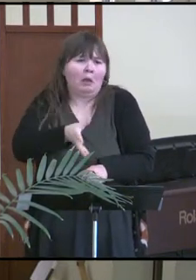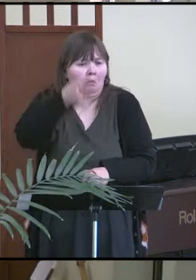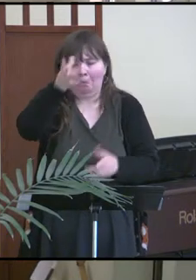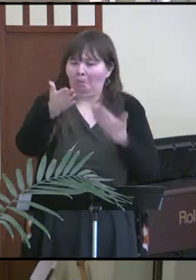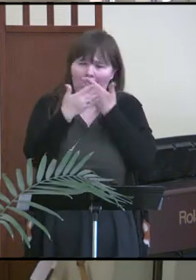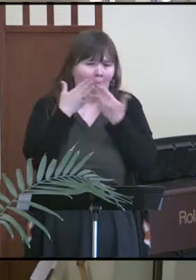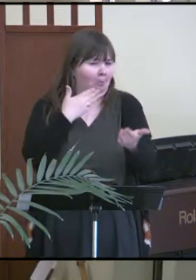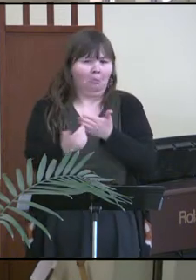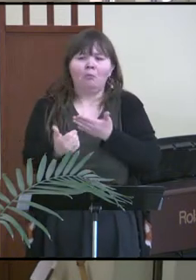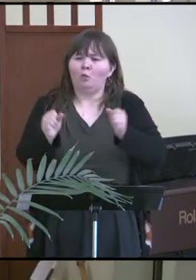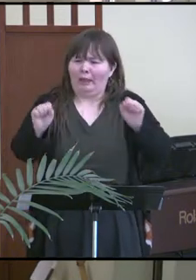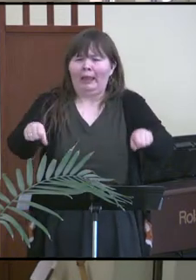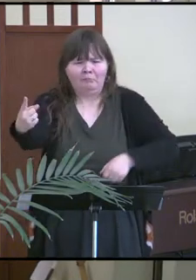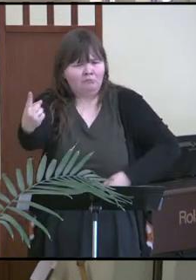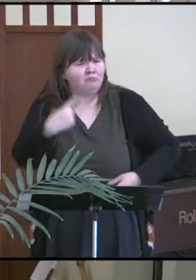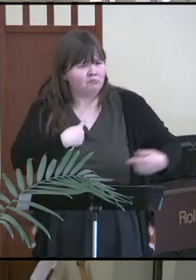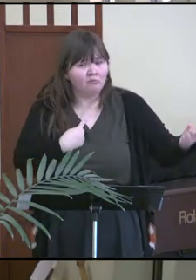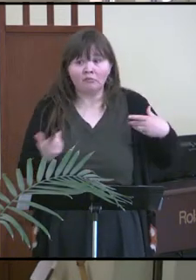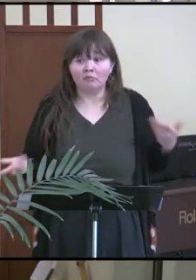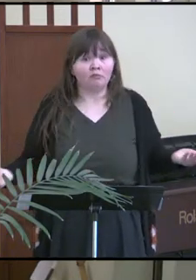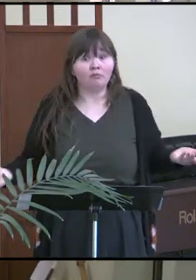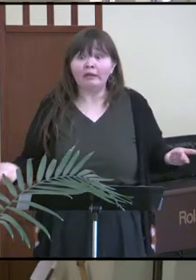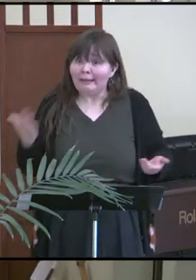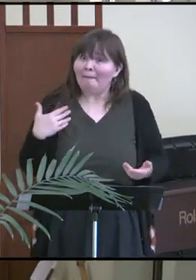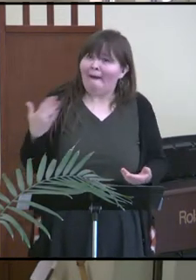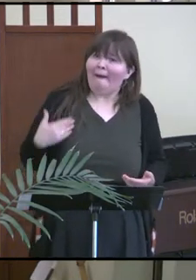if you'd like.